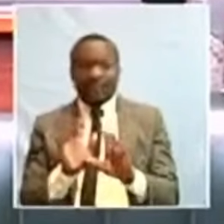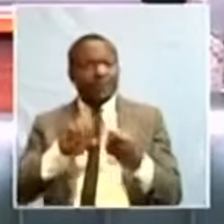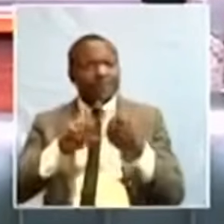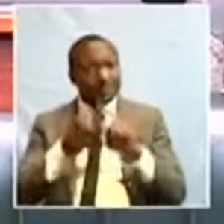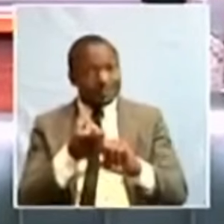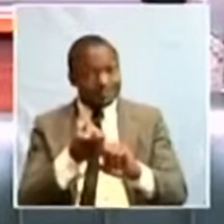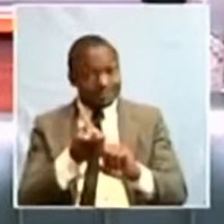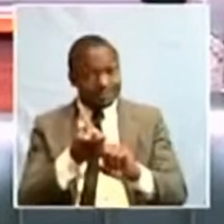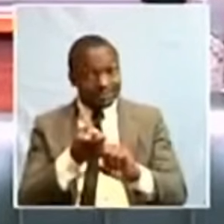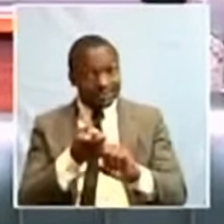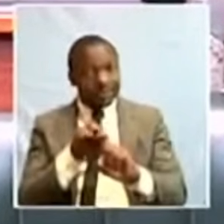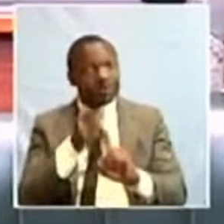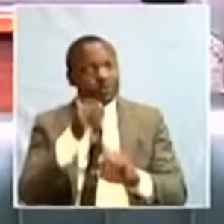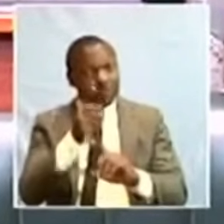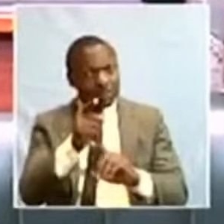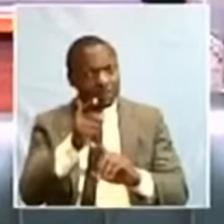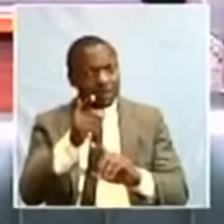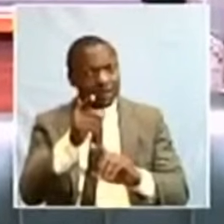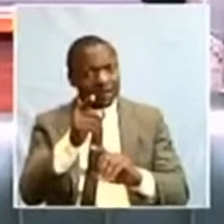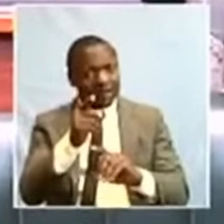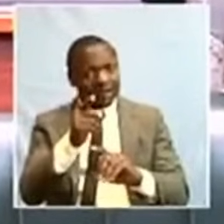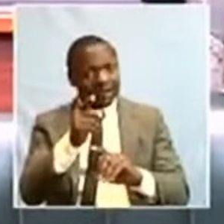Colleagues, you have gone.